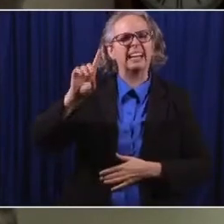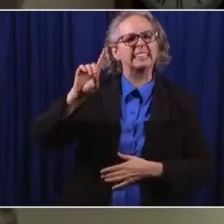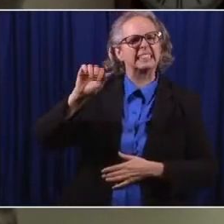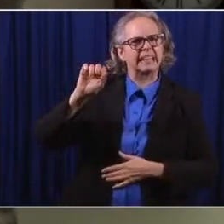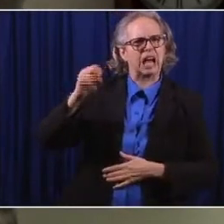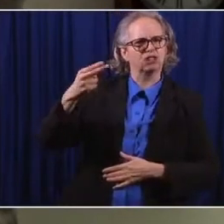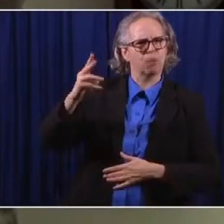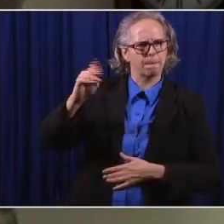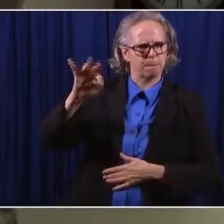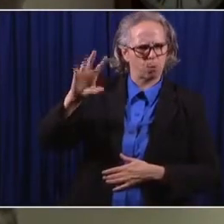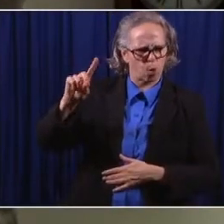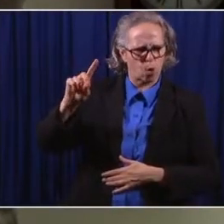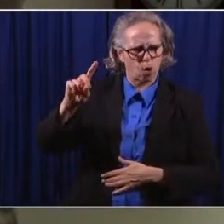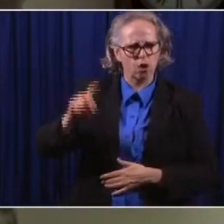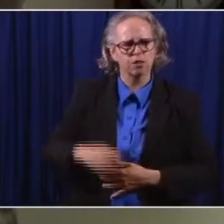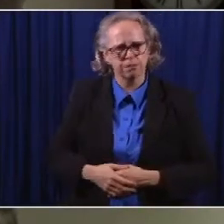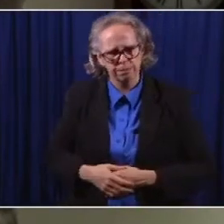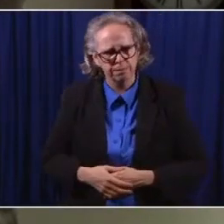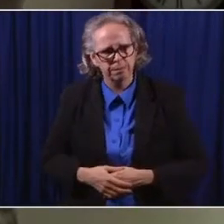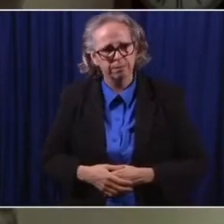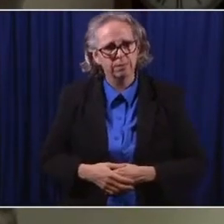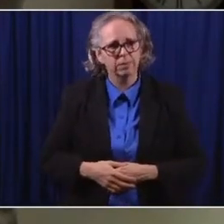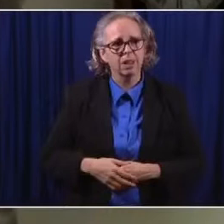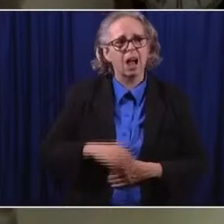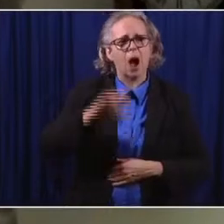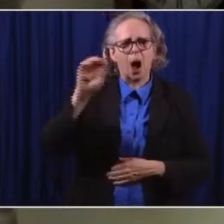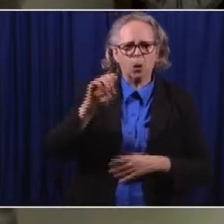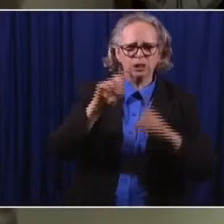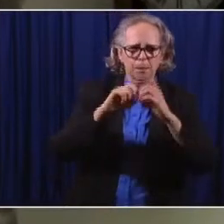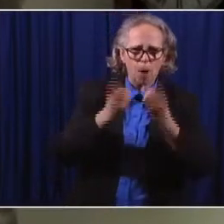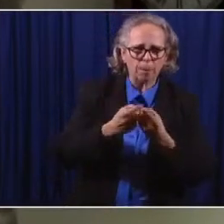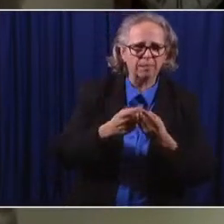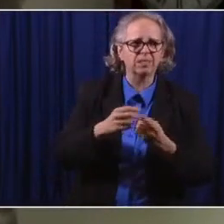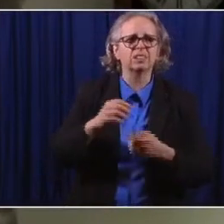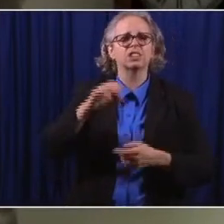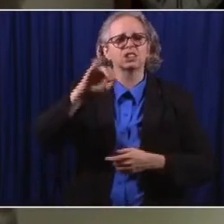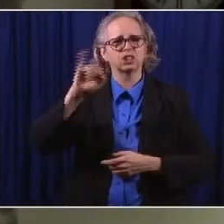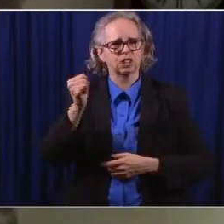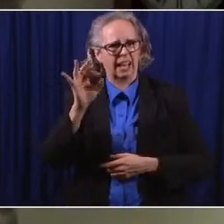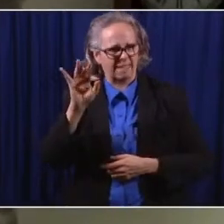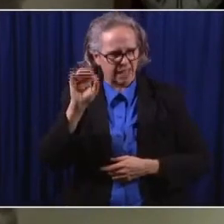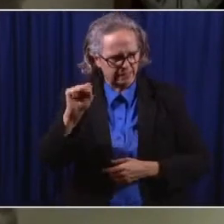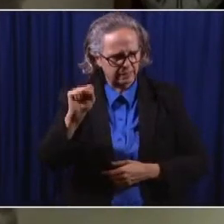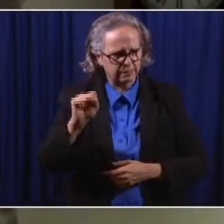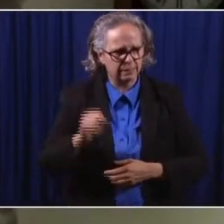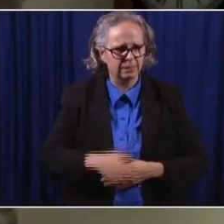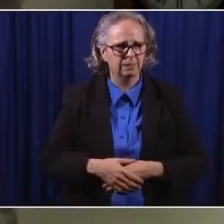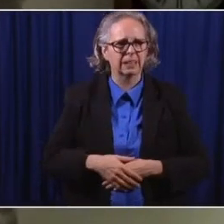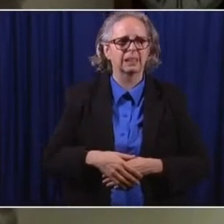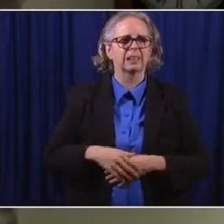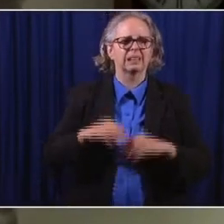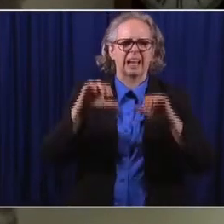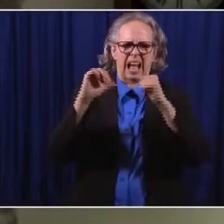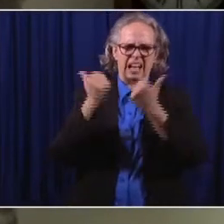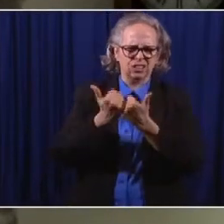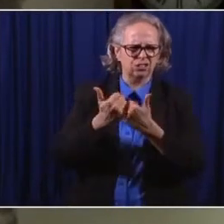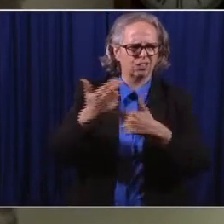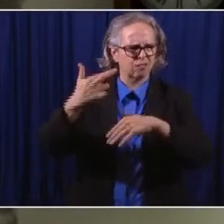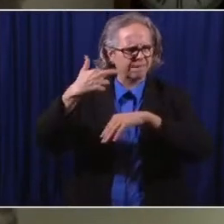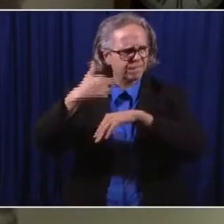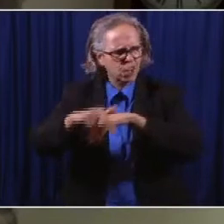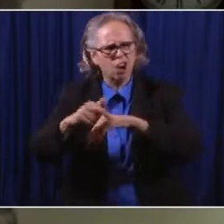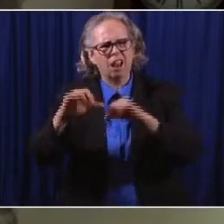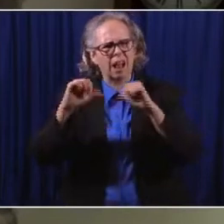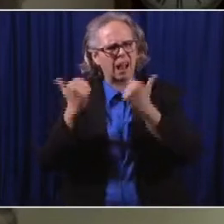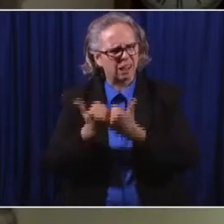of Jobs and Family Services, our county JFS agencies, our resource referral agencies, and our child care